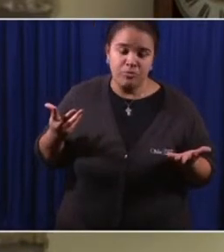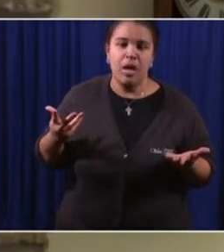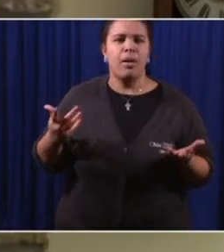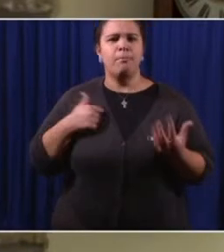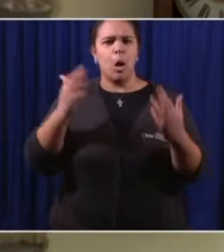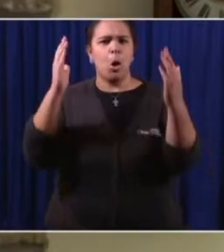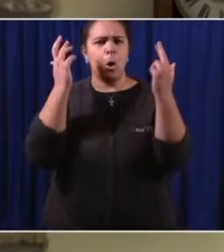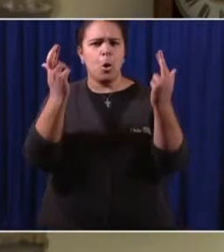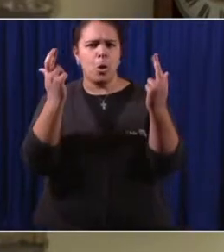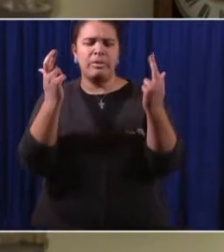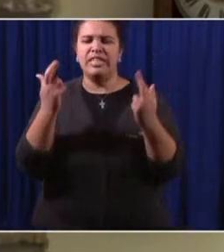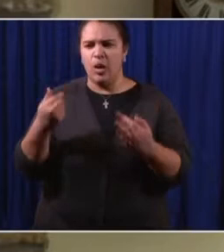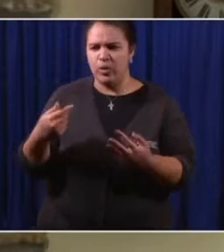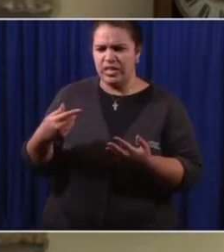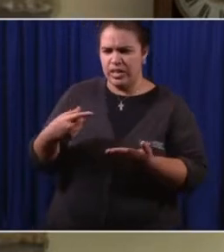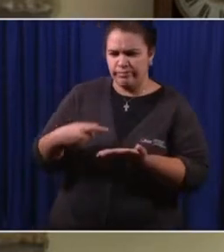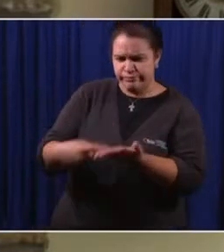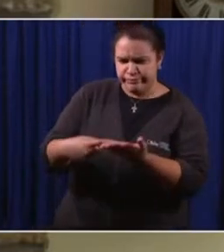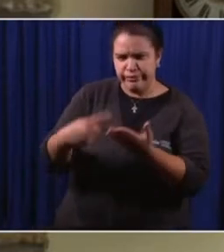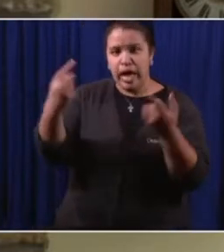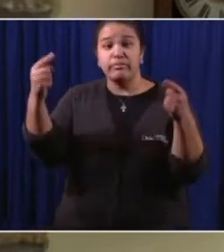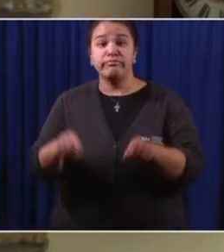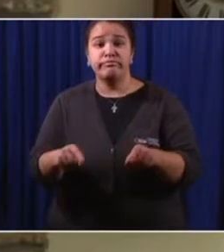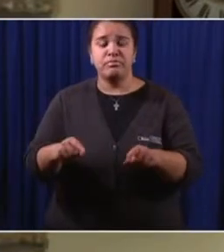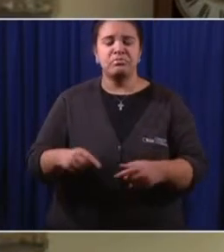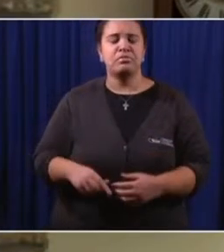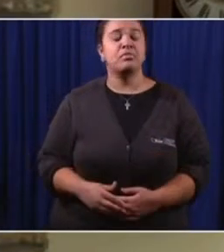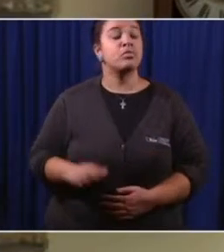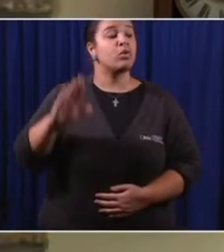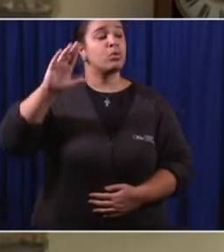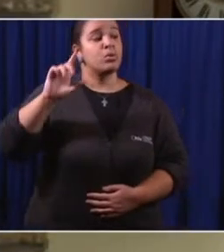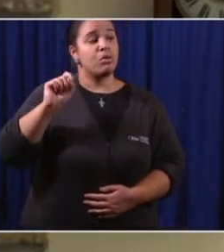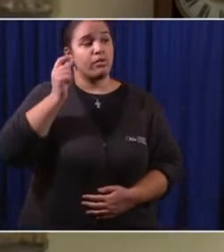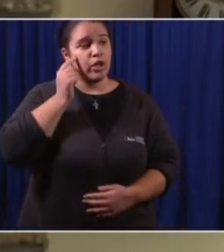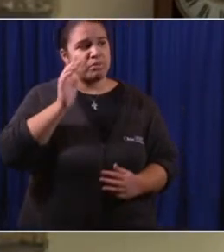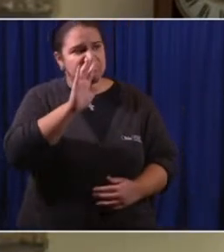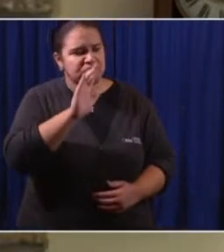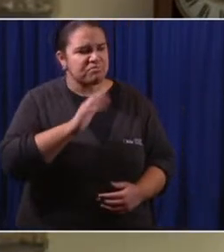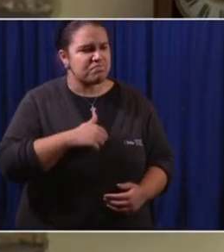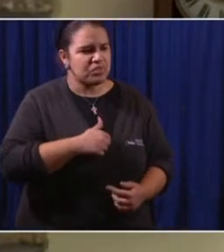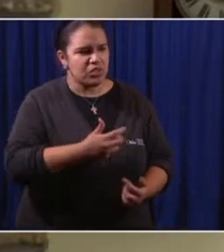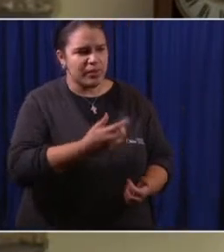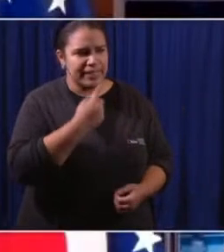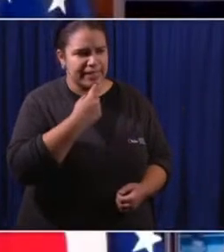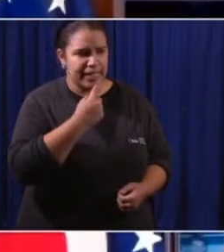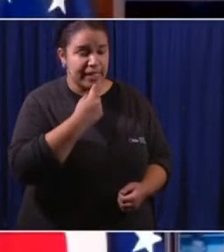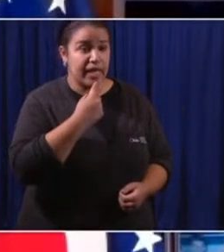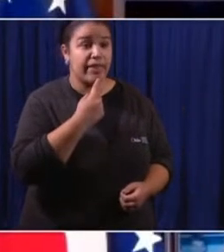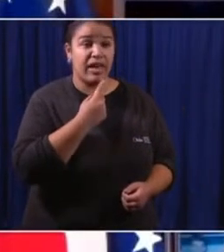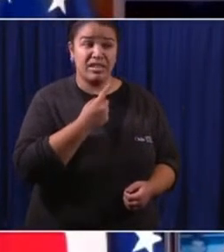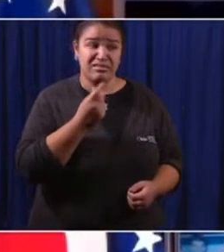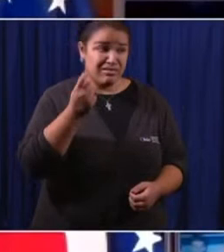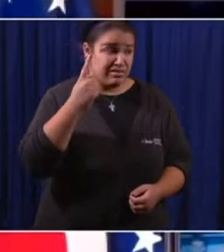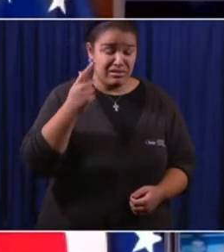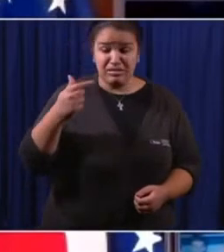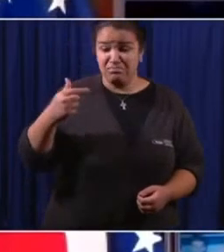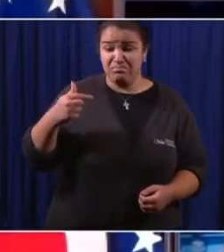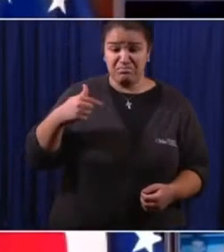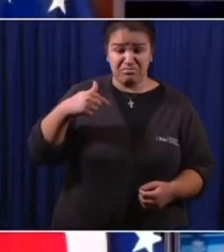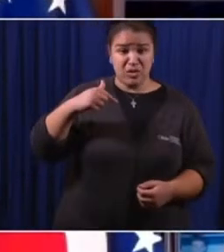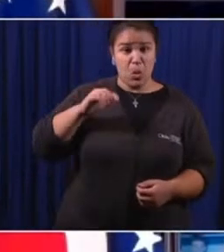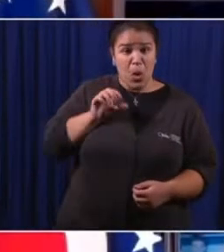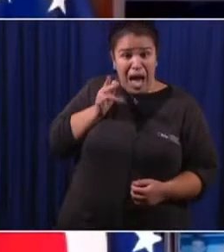going to try to do that. Yeah, Governor, just wanted to add that we're having regular, productive conversations with